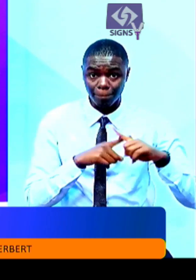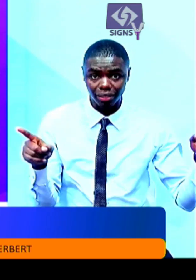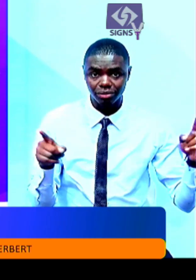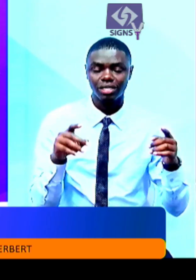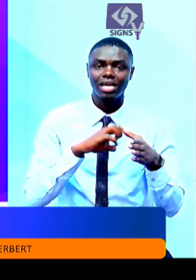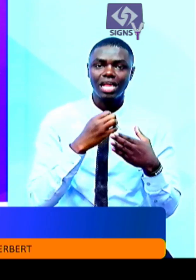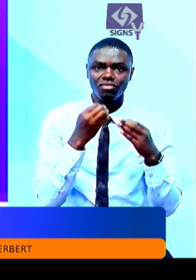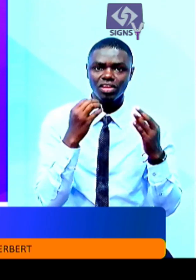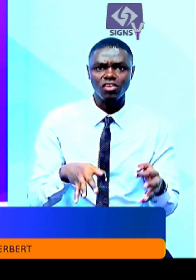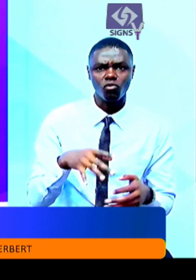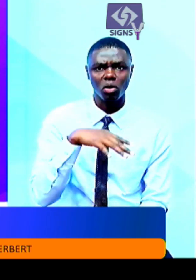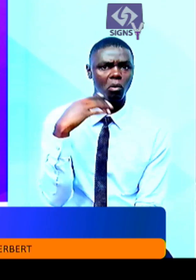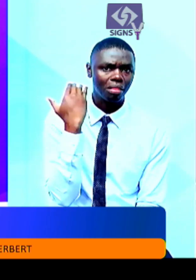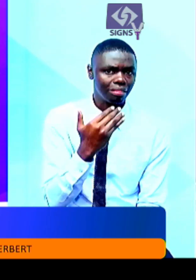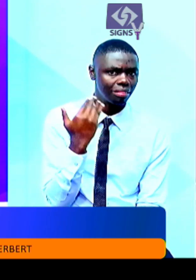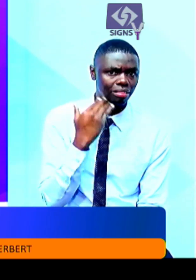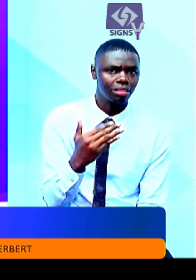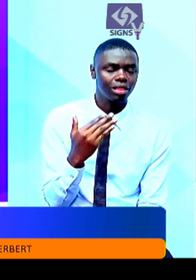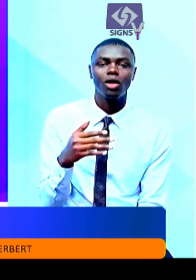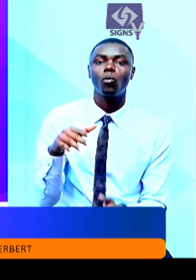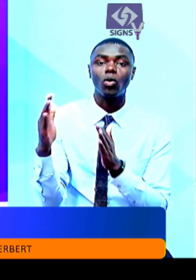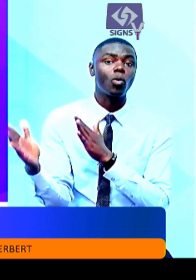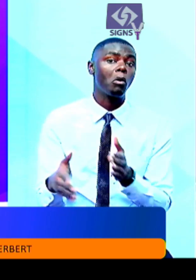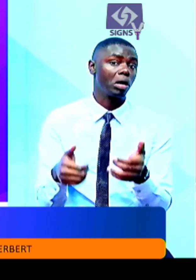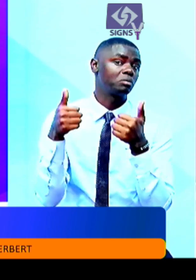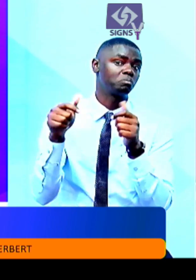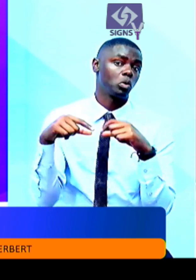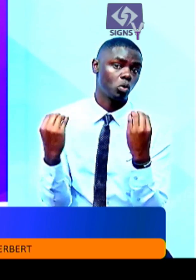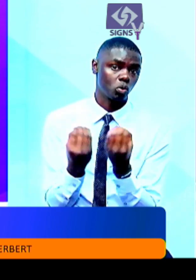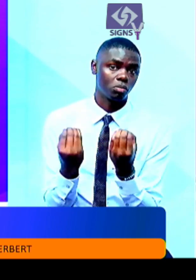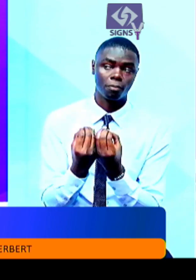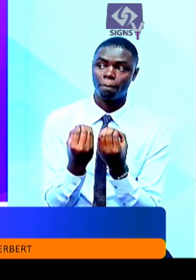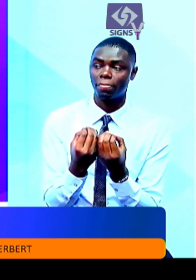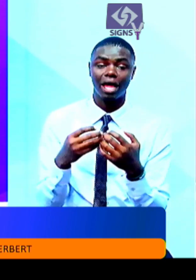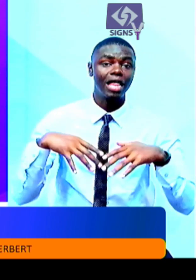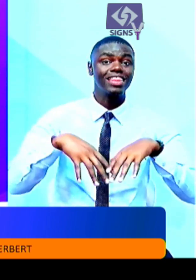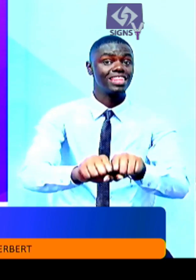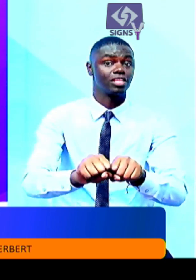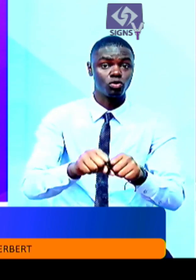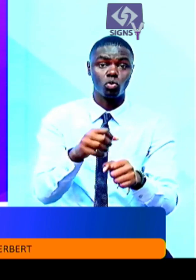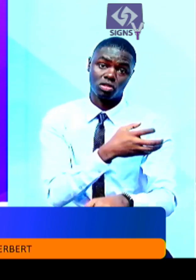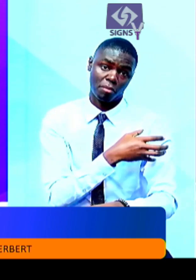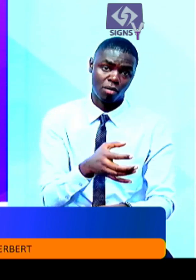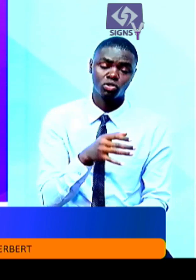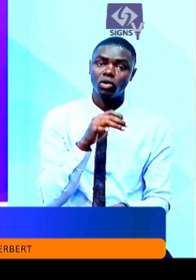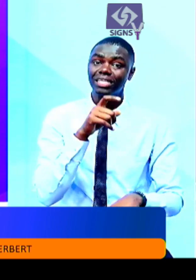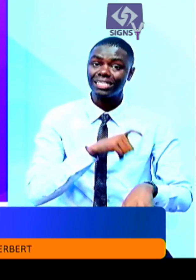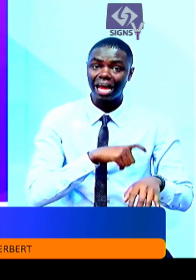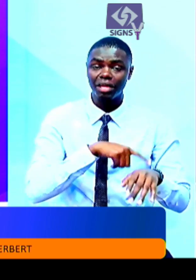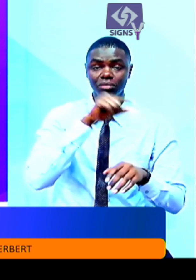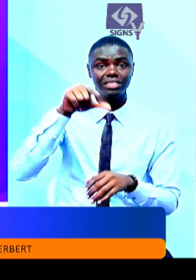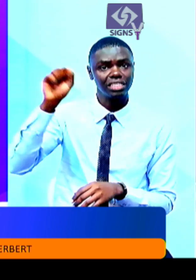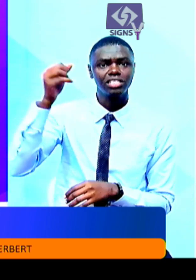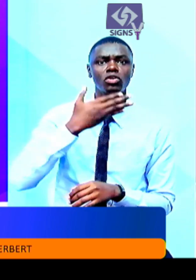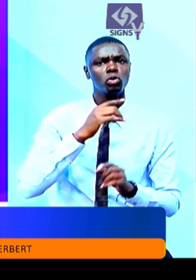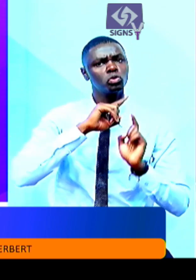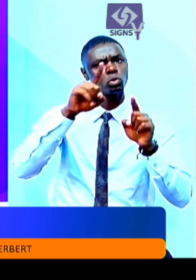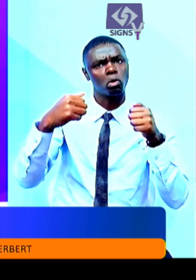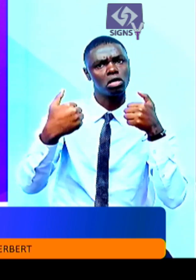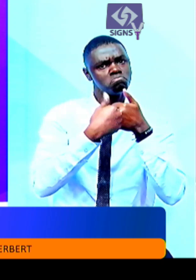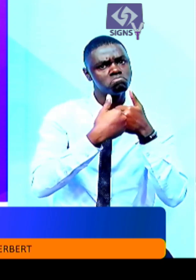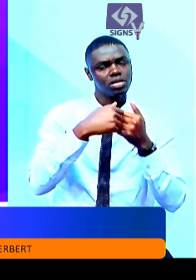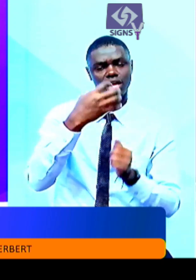they were thugs, They were organized. they were the most organized group. And they would have they took it. Yeah. Yeah. So this time when Gen Zs want to go and confront